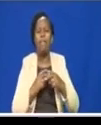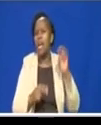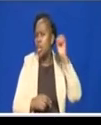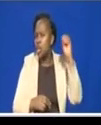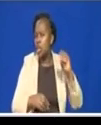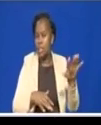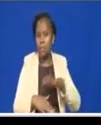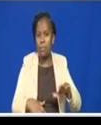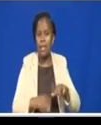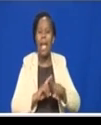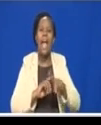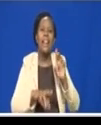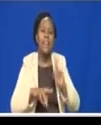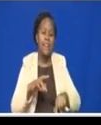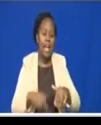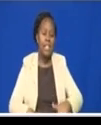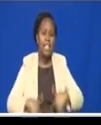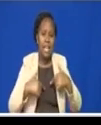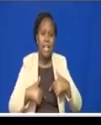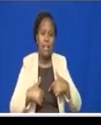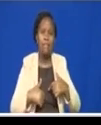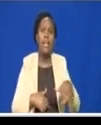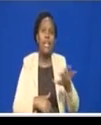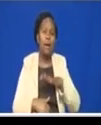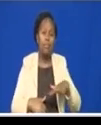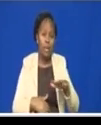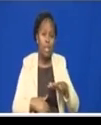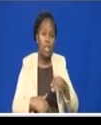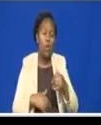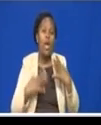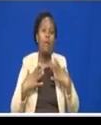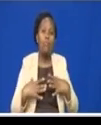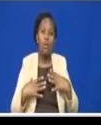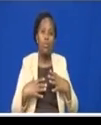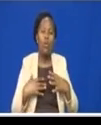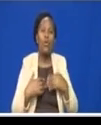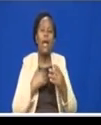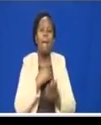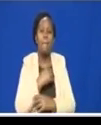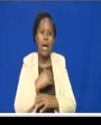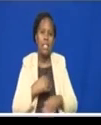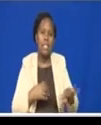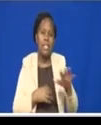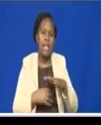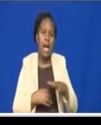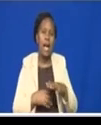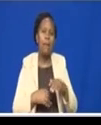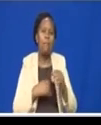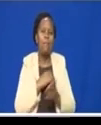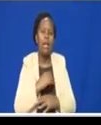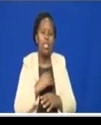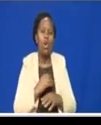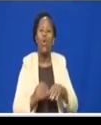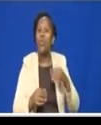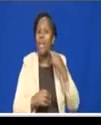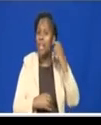earth than live anywhere near a vagabond who would accost me in the most quiet and serene atmosphere with the